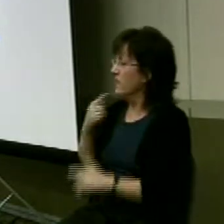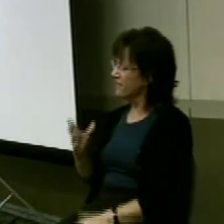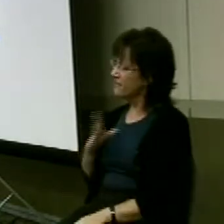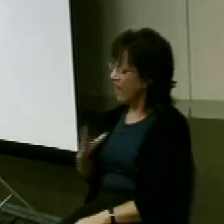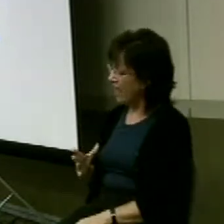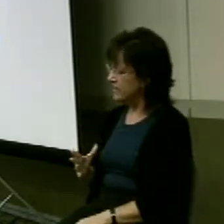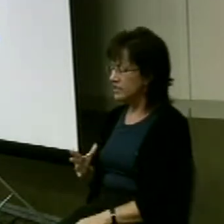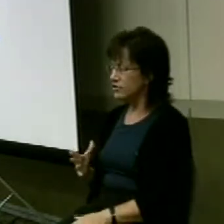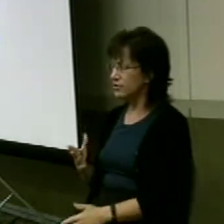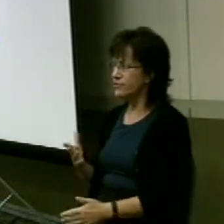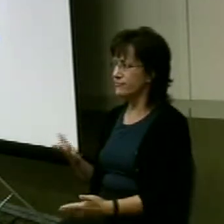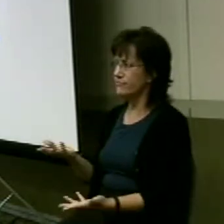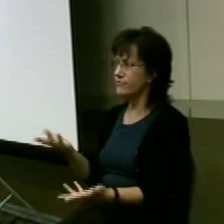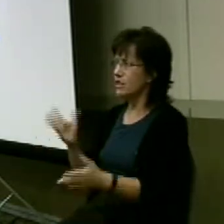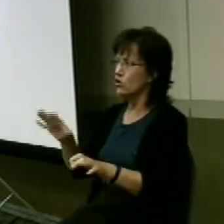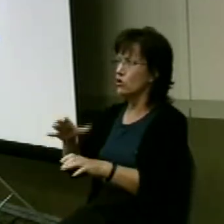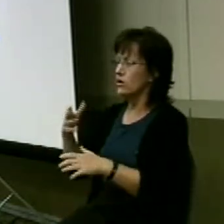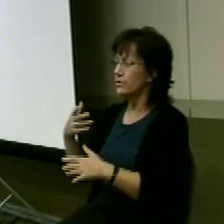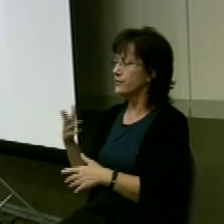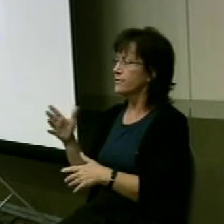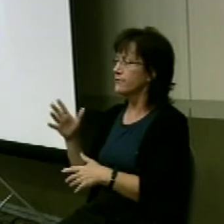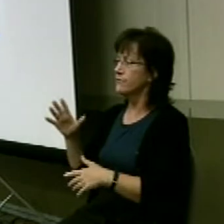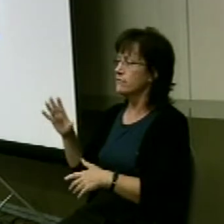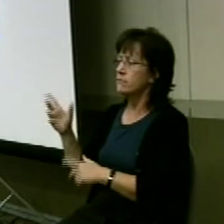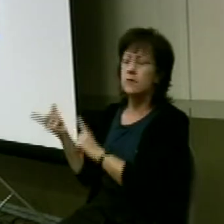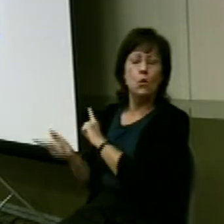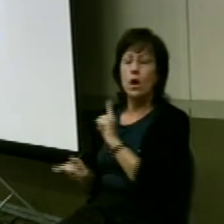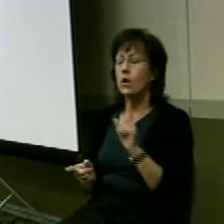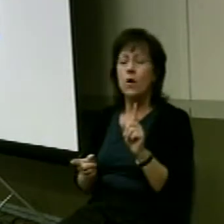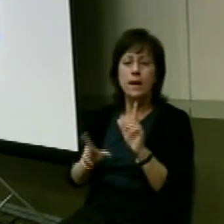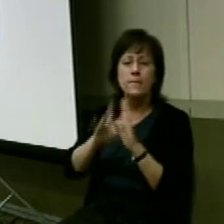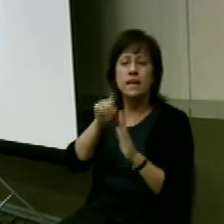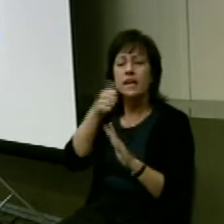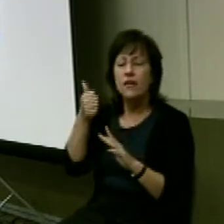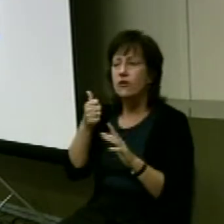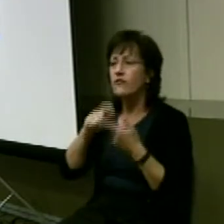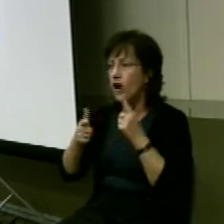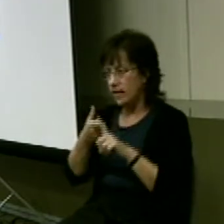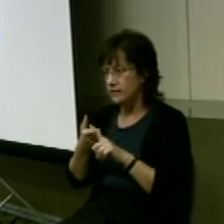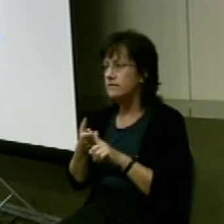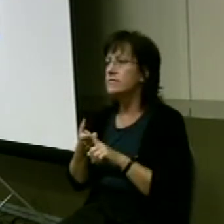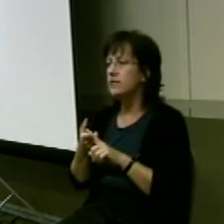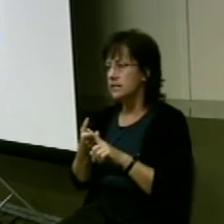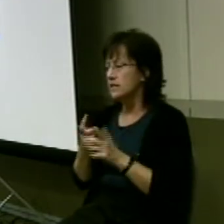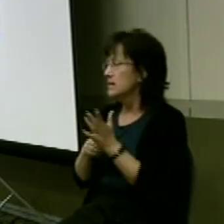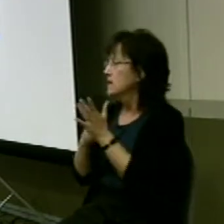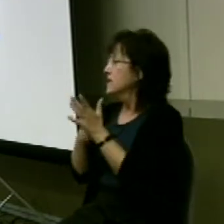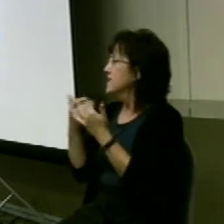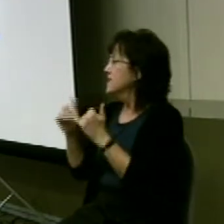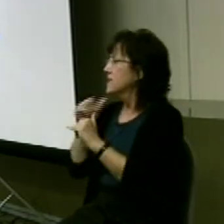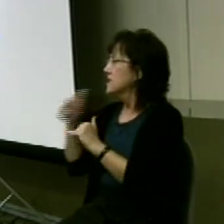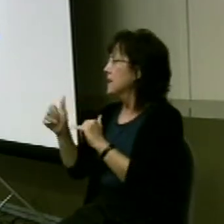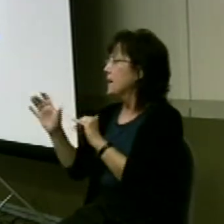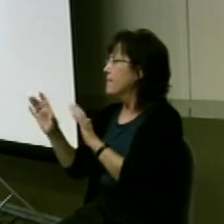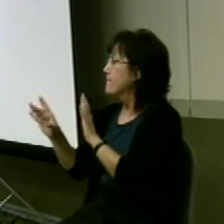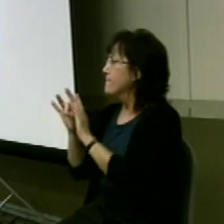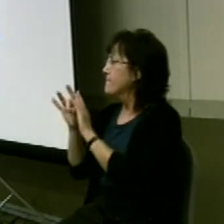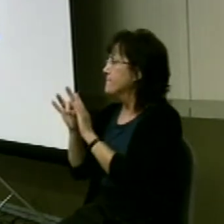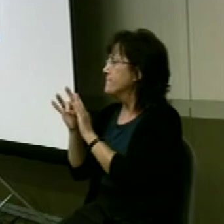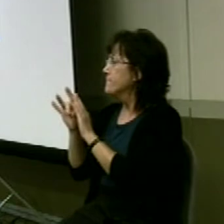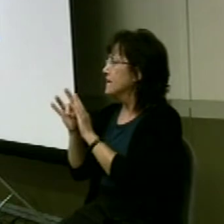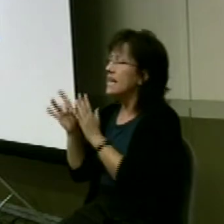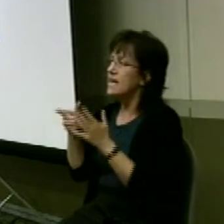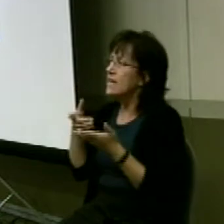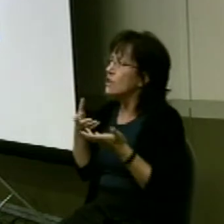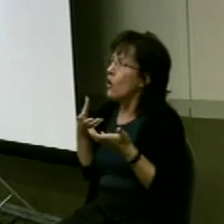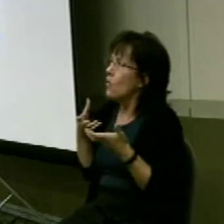wasn't comfortable saying fine, so he would pick a different friend or, walk away. So he did learn to use his aggression. At times, he